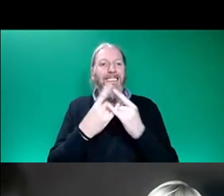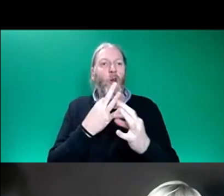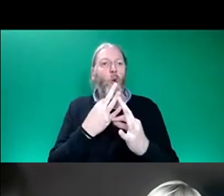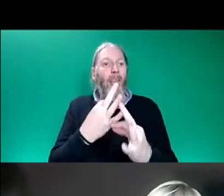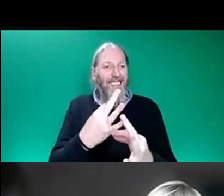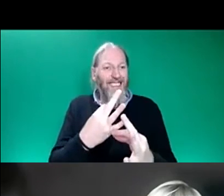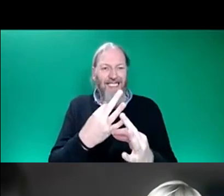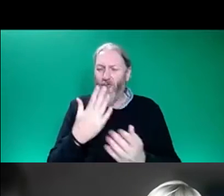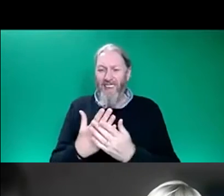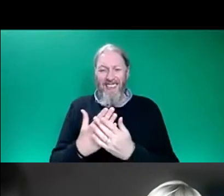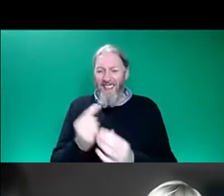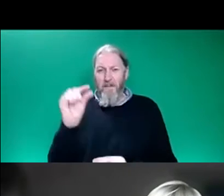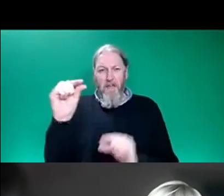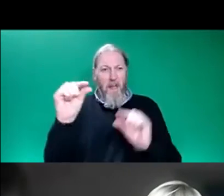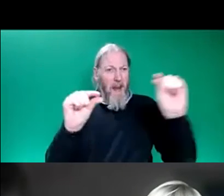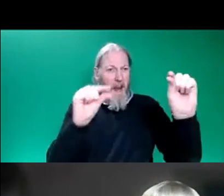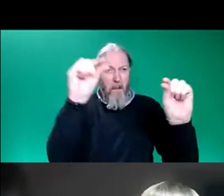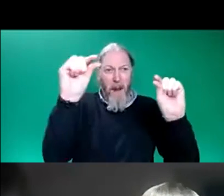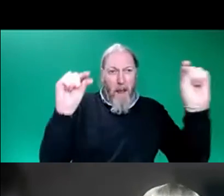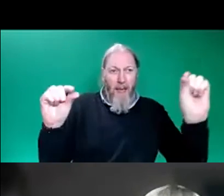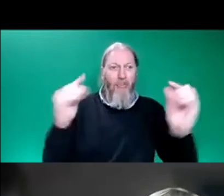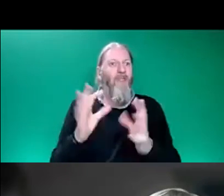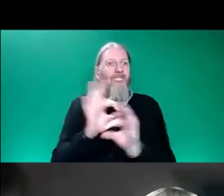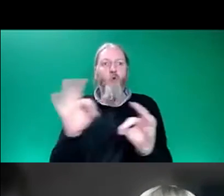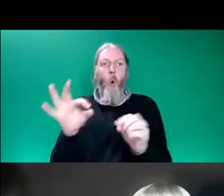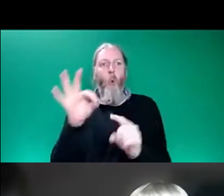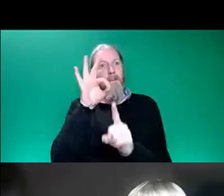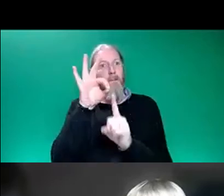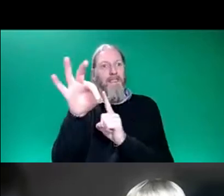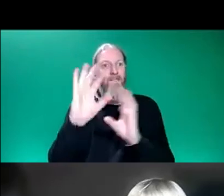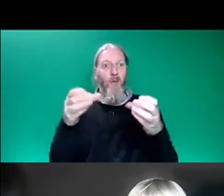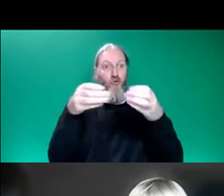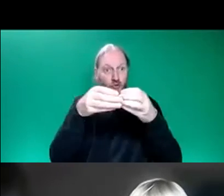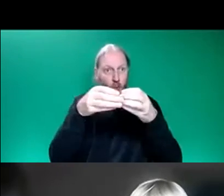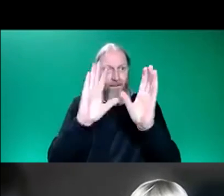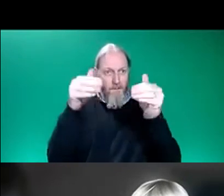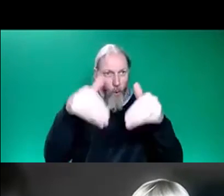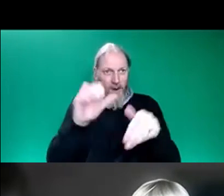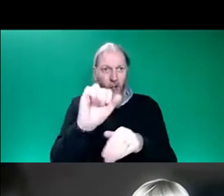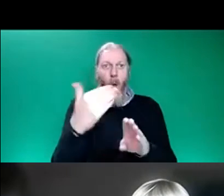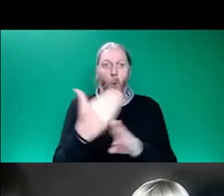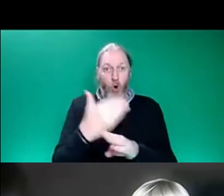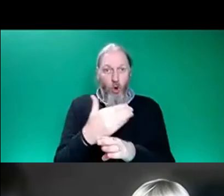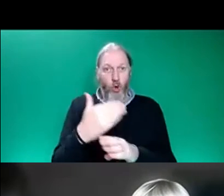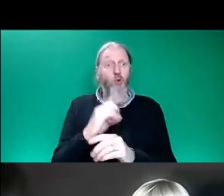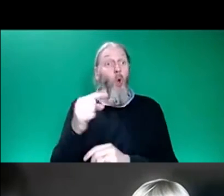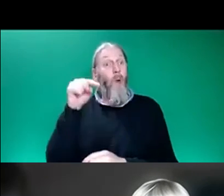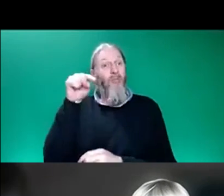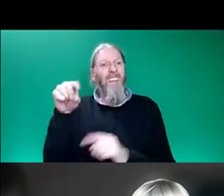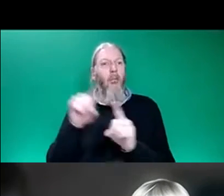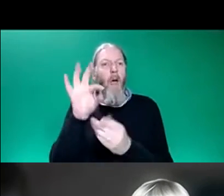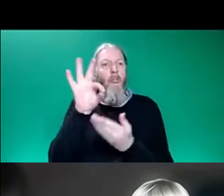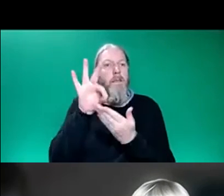kind of funded LGBTQ plus specific organisation undertaking work, and therefore actually the kind of micro grant model sitting with